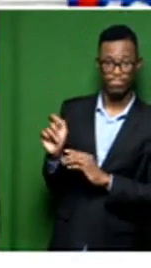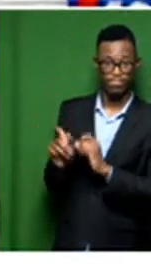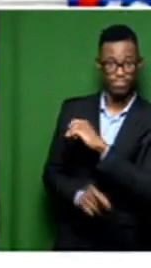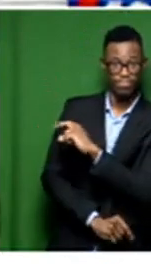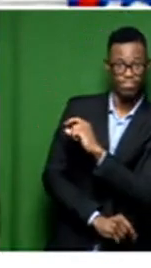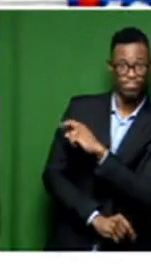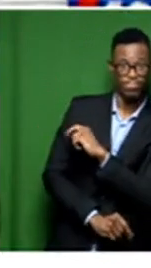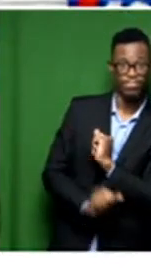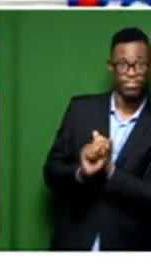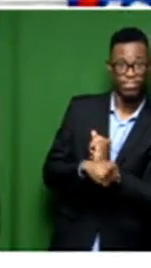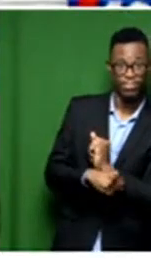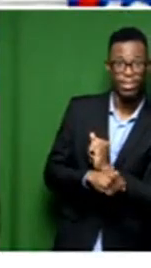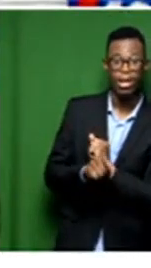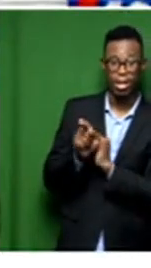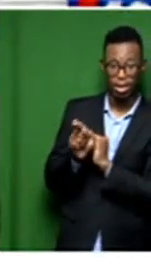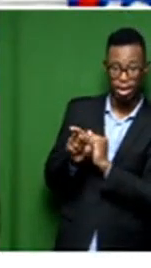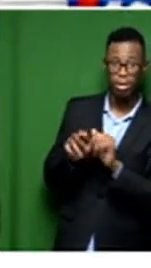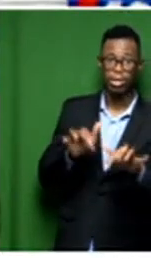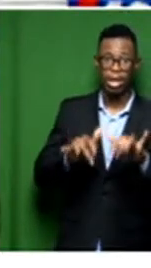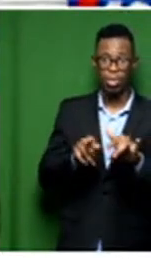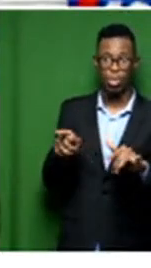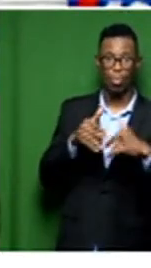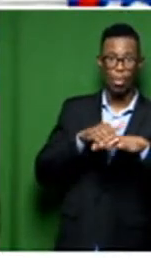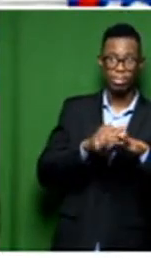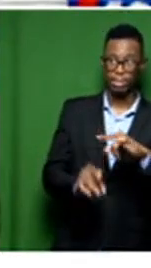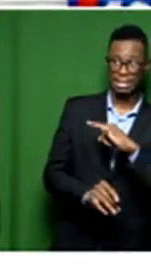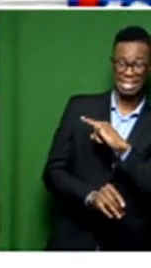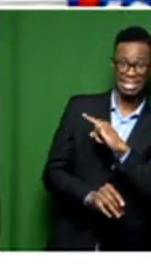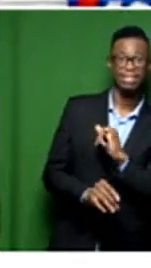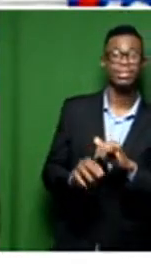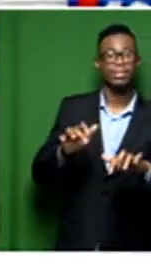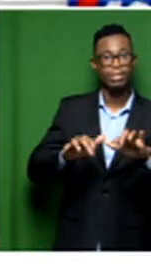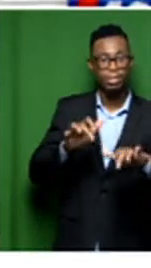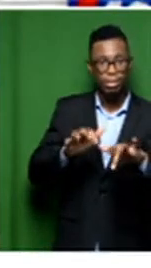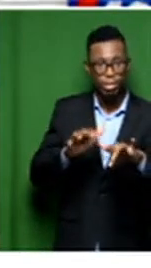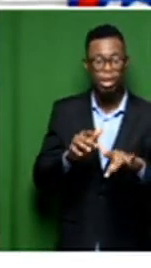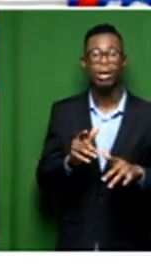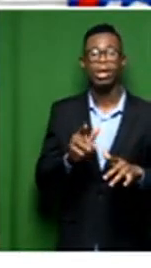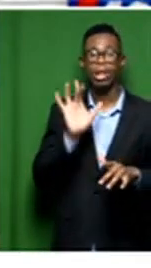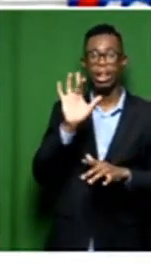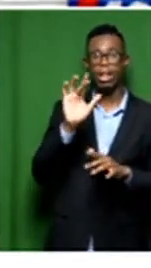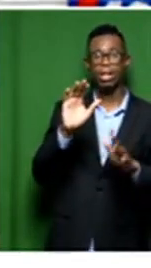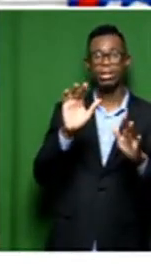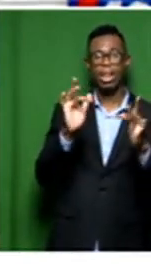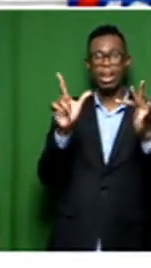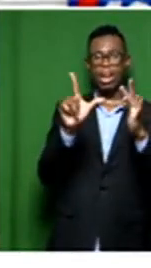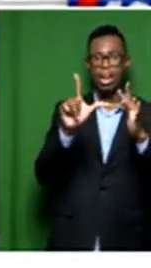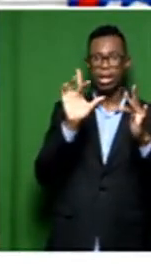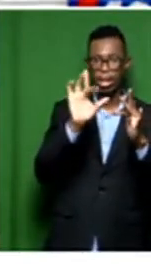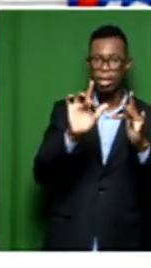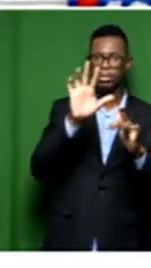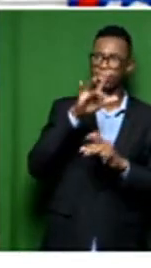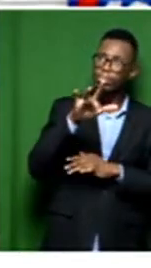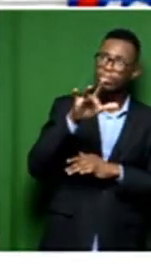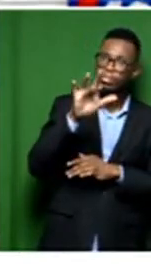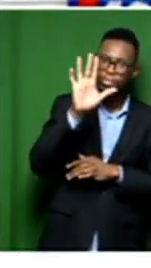playafrica.org.za, and you can click on the link of free resources where it says My Constitution. You can click that link, and there's simply just scroll down